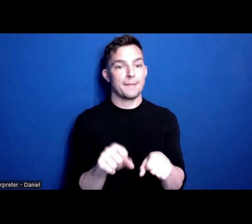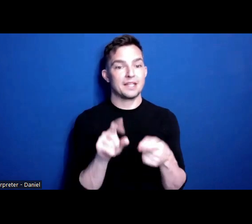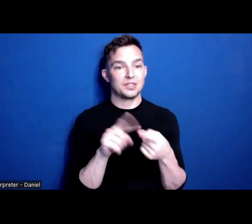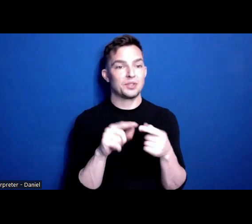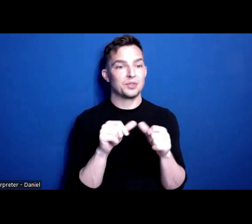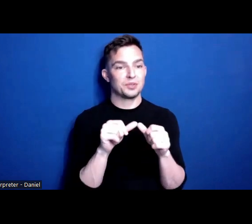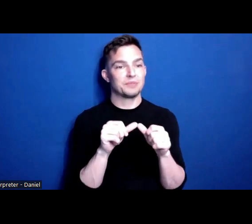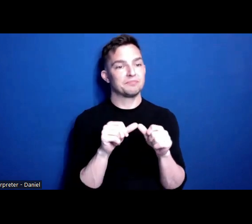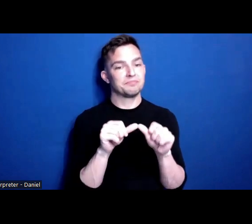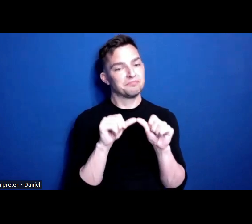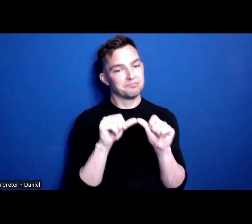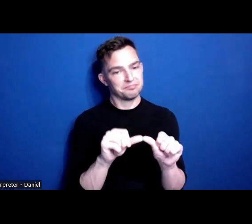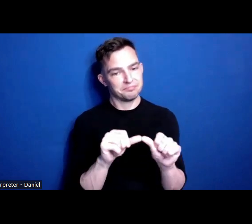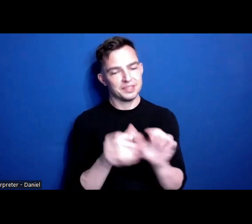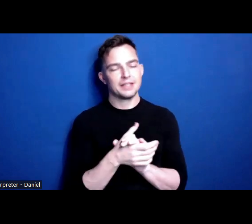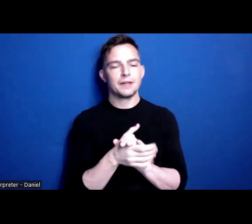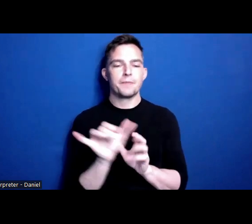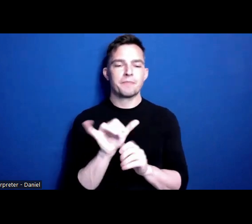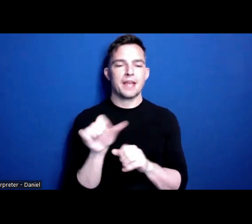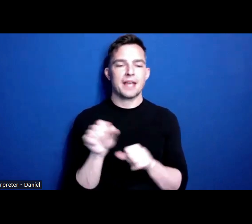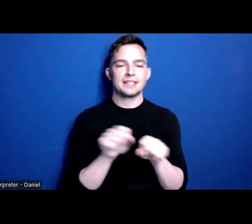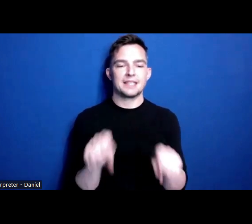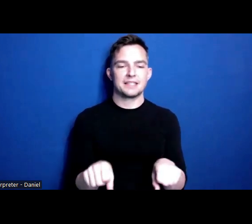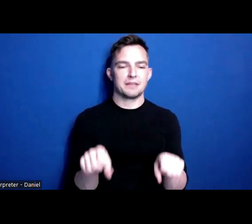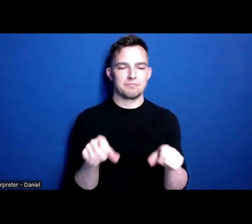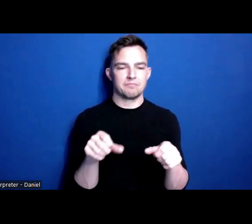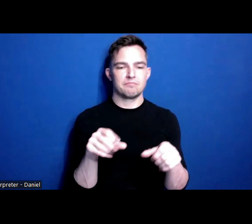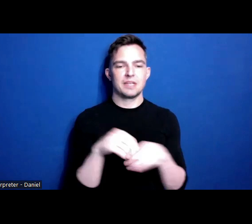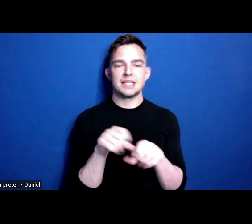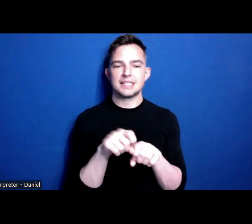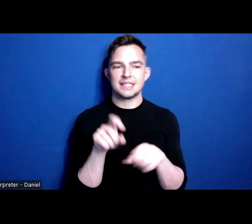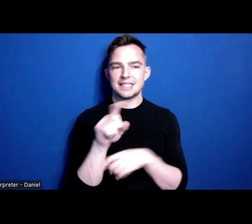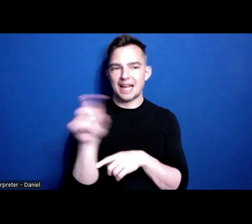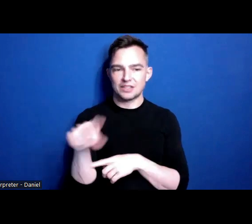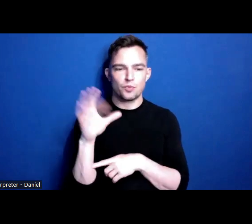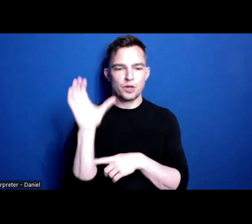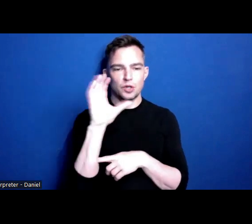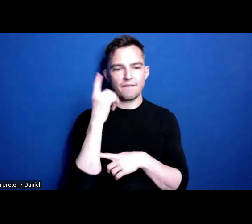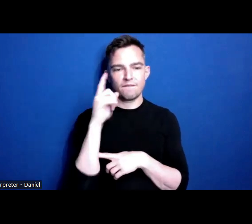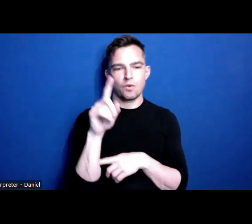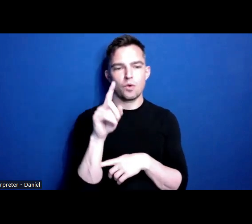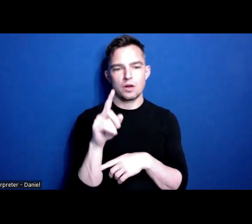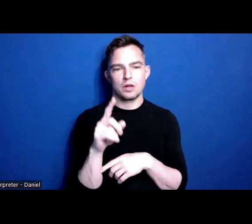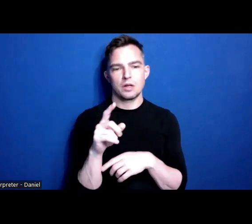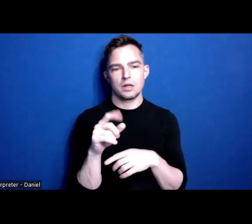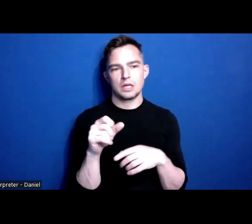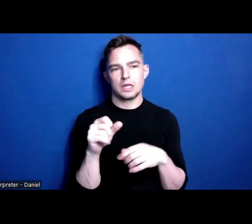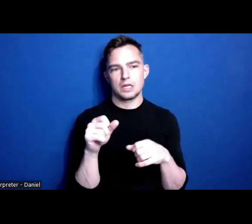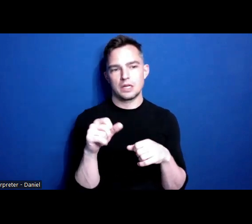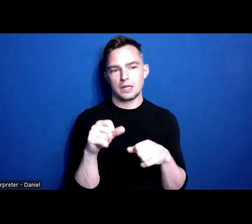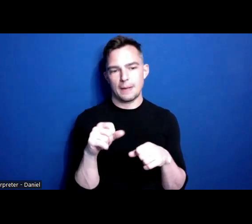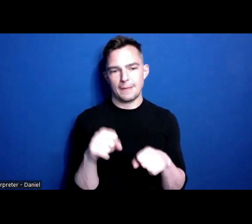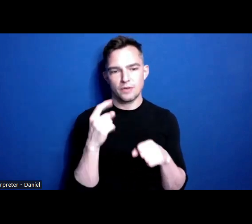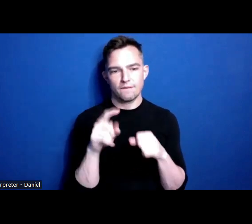are also, as a system throughout Texas, we look for those catalysts for innovation. We are not